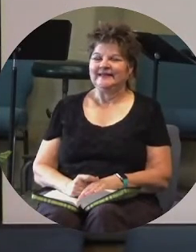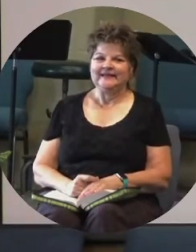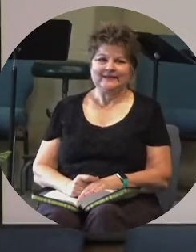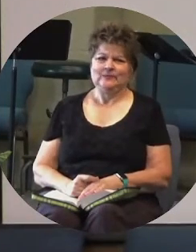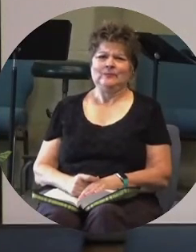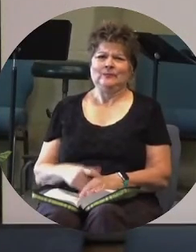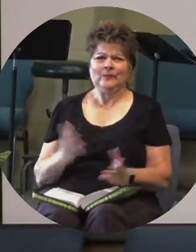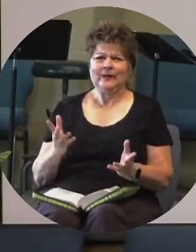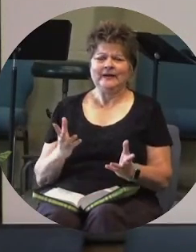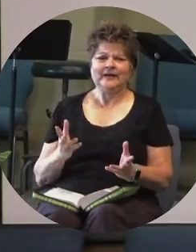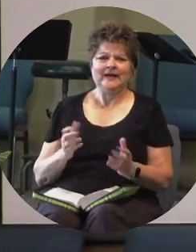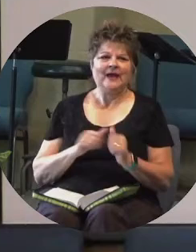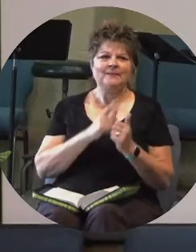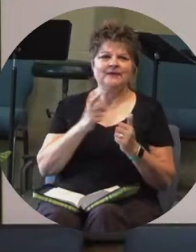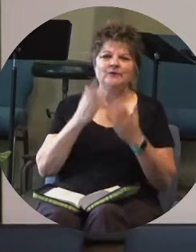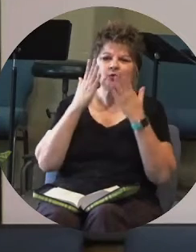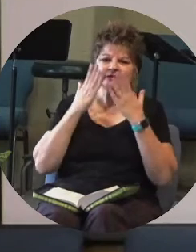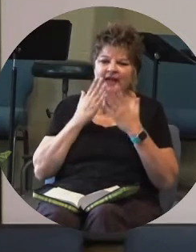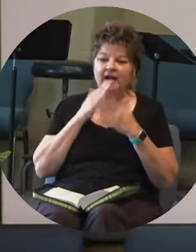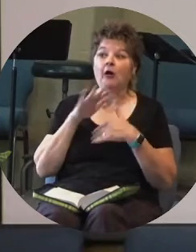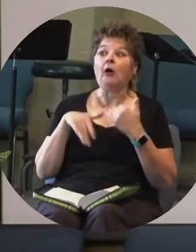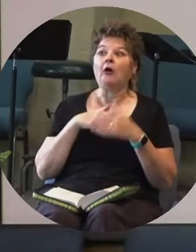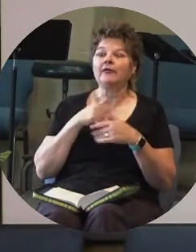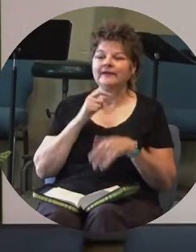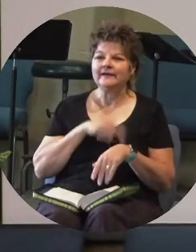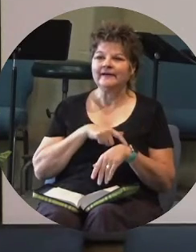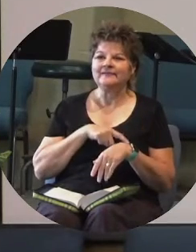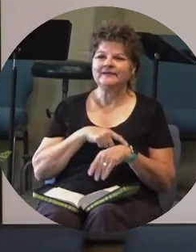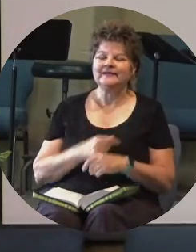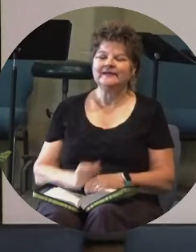What? How many of you are sad all the time?